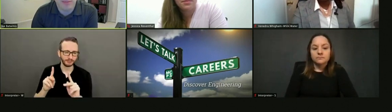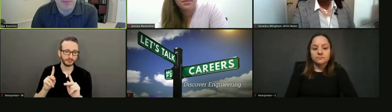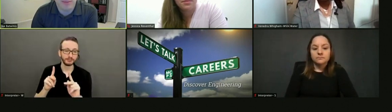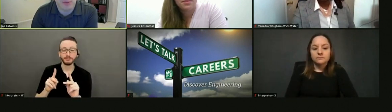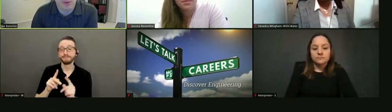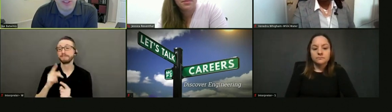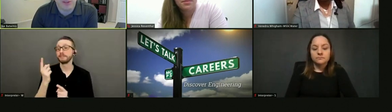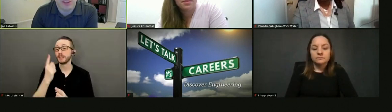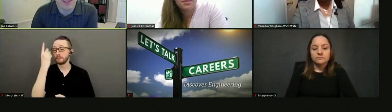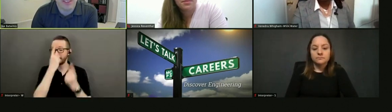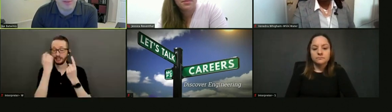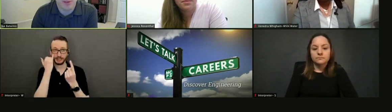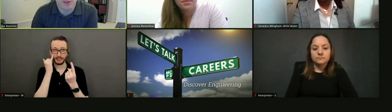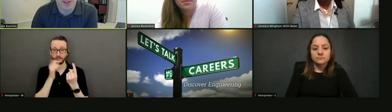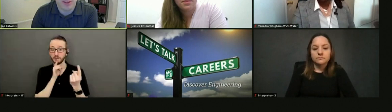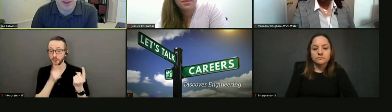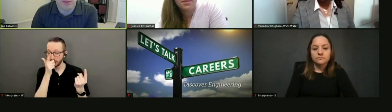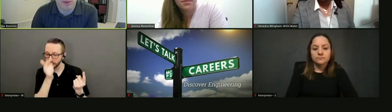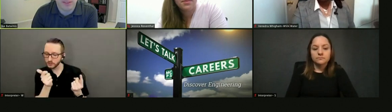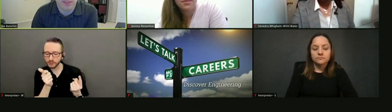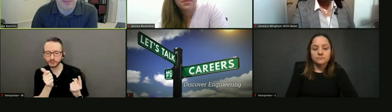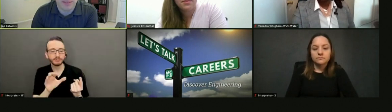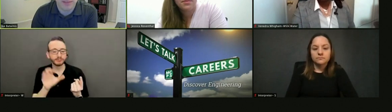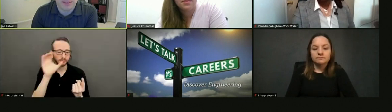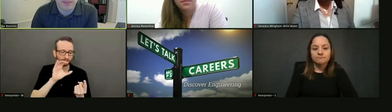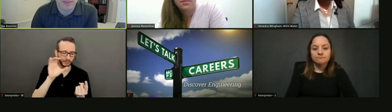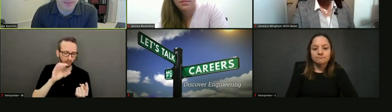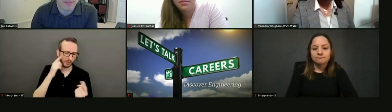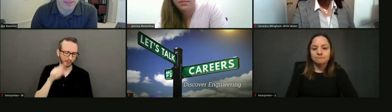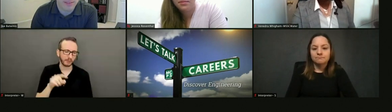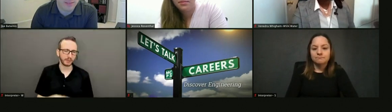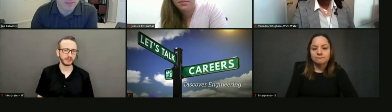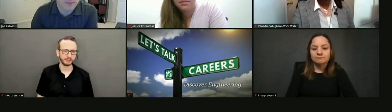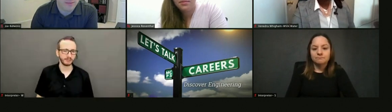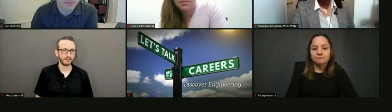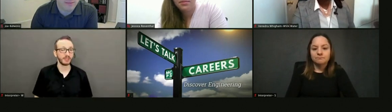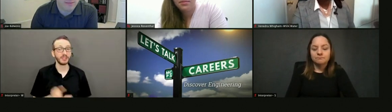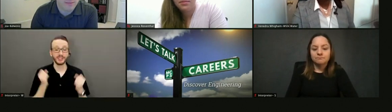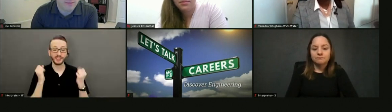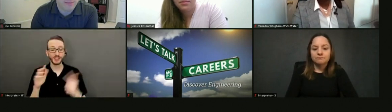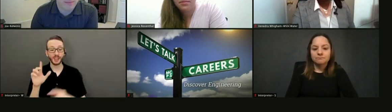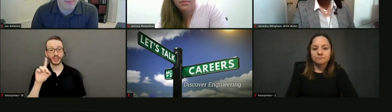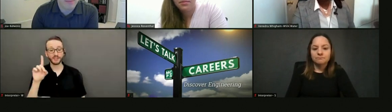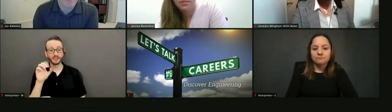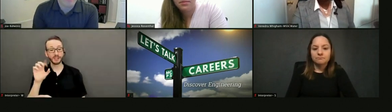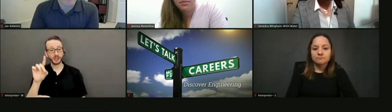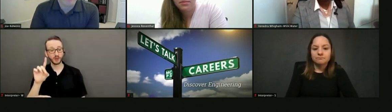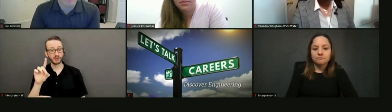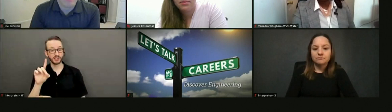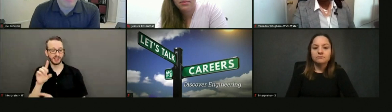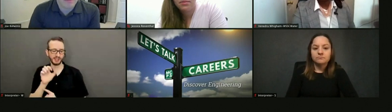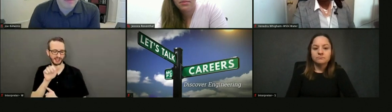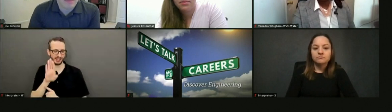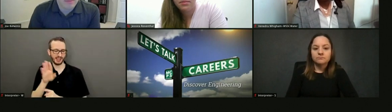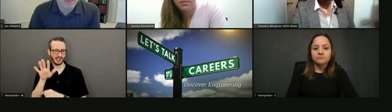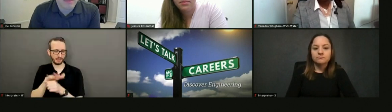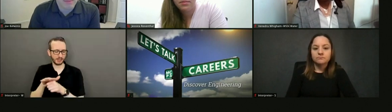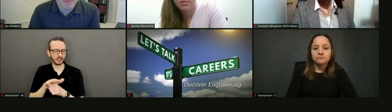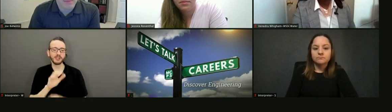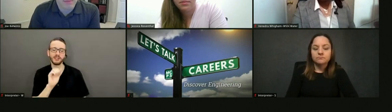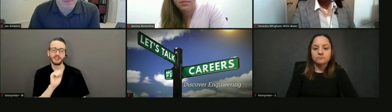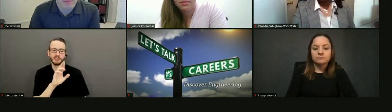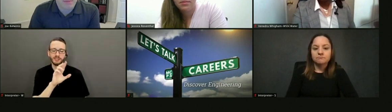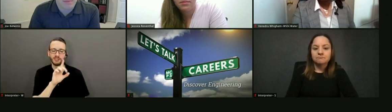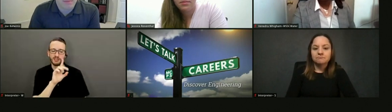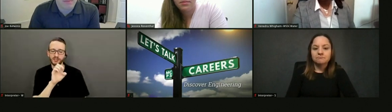to, if you're really interested in it, something to look out for. Yeah, there's a lot of DoD labs in the area. I know Carter Rock